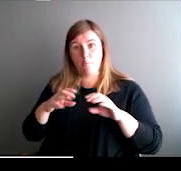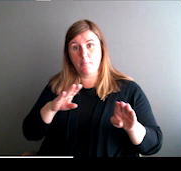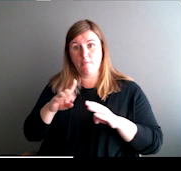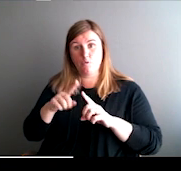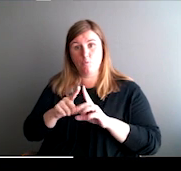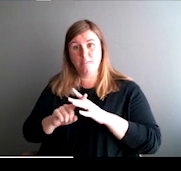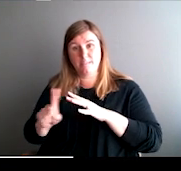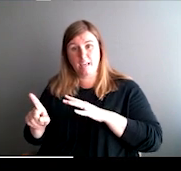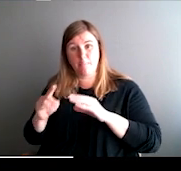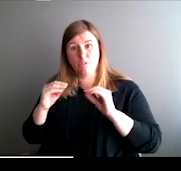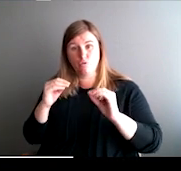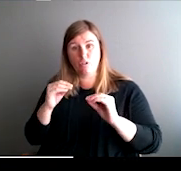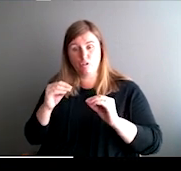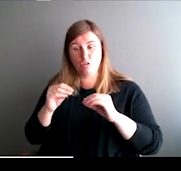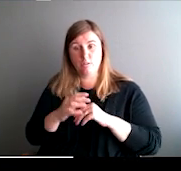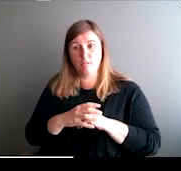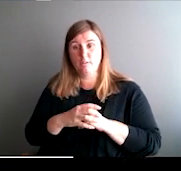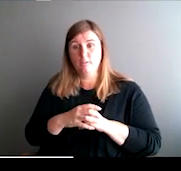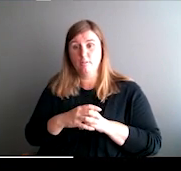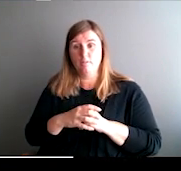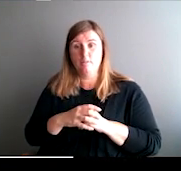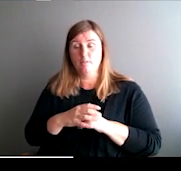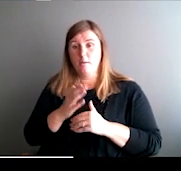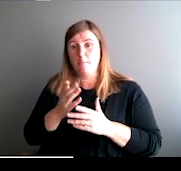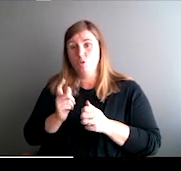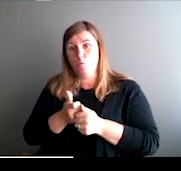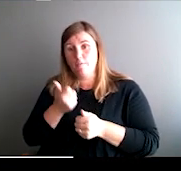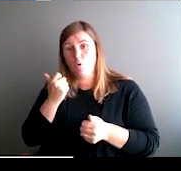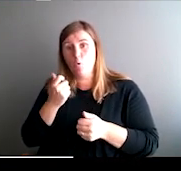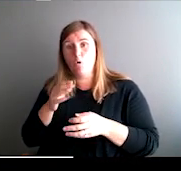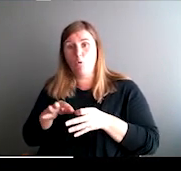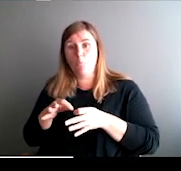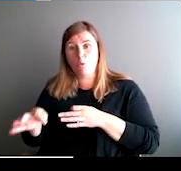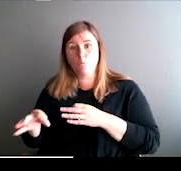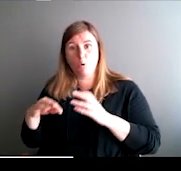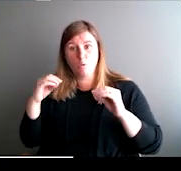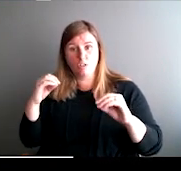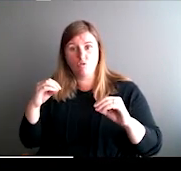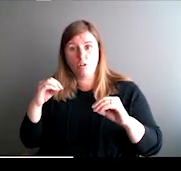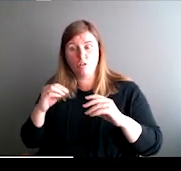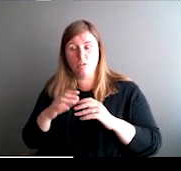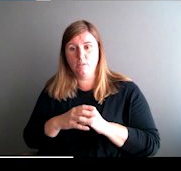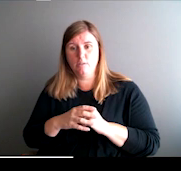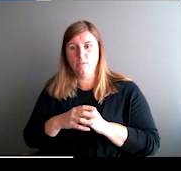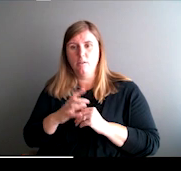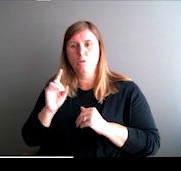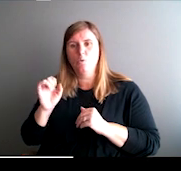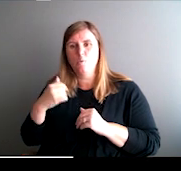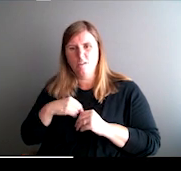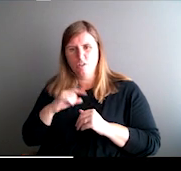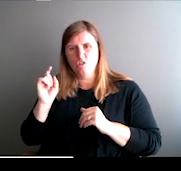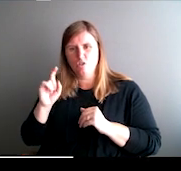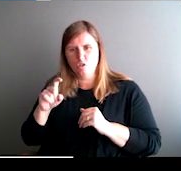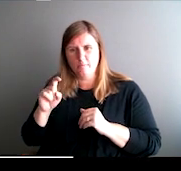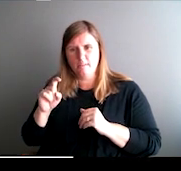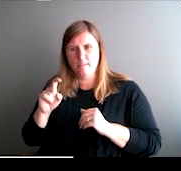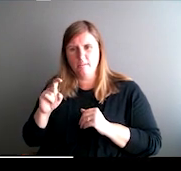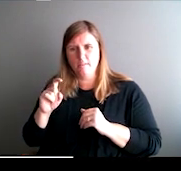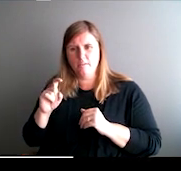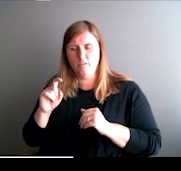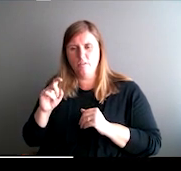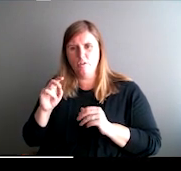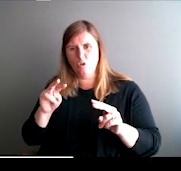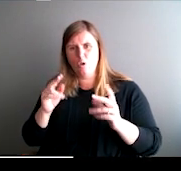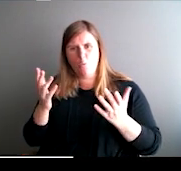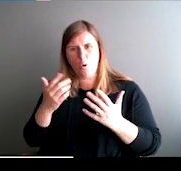instruction, when they're engaging in problematic behavior to avoid or postpone instruction, then we should be looking at what we